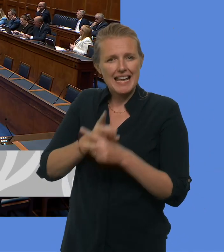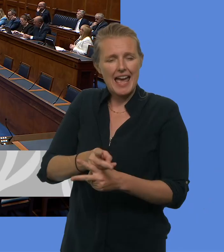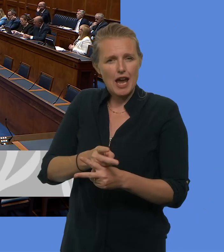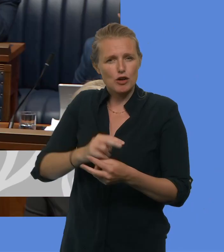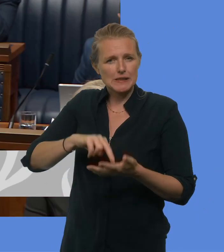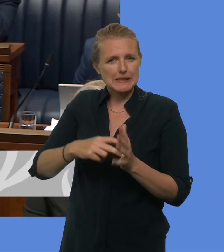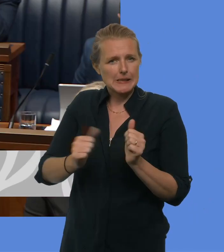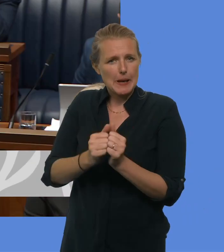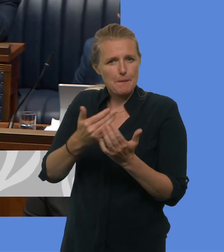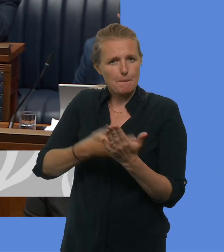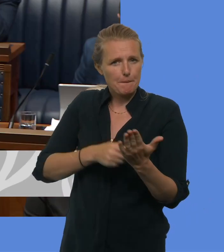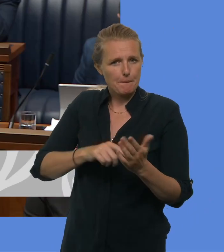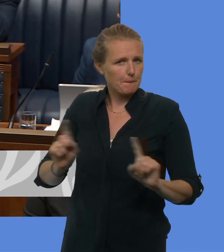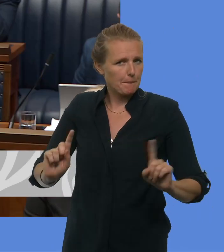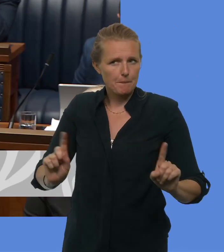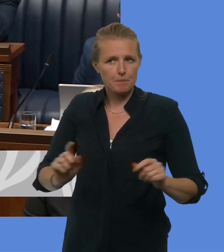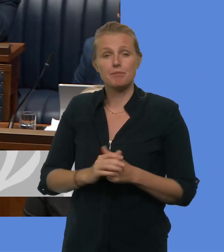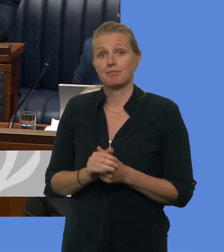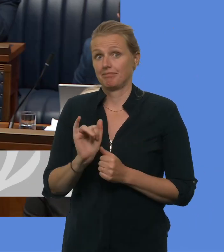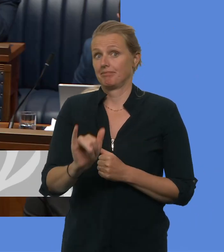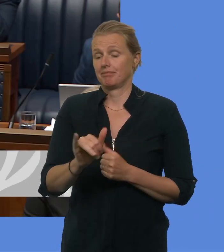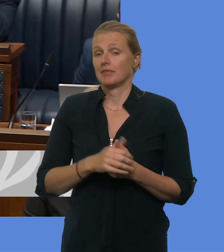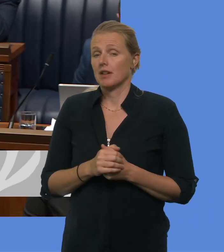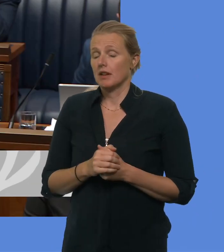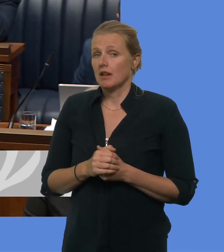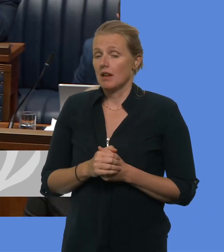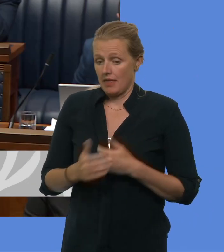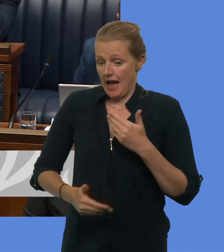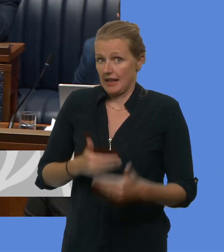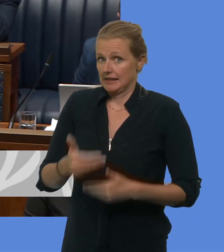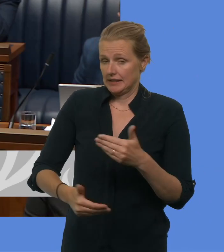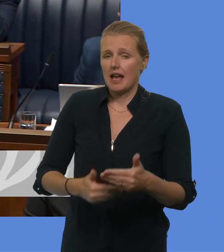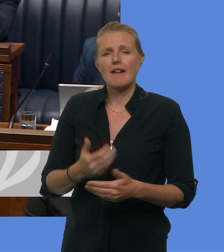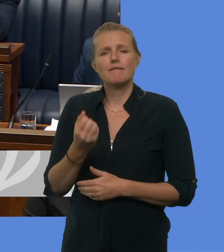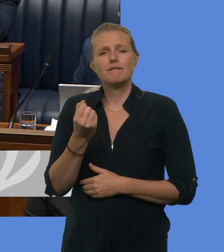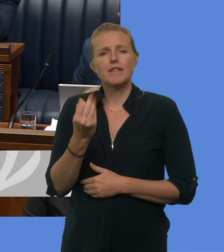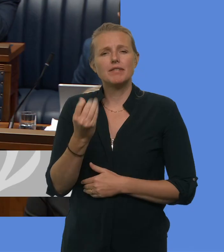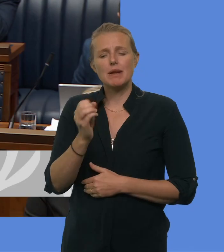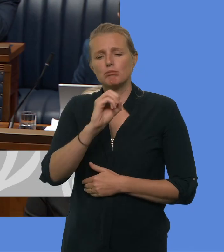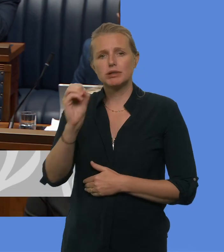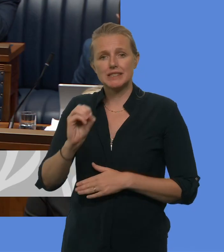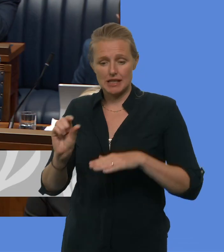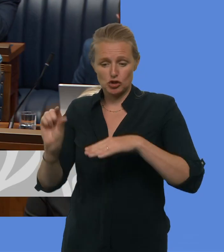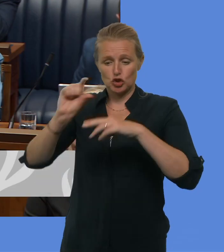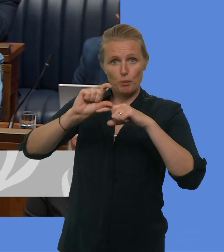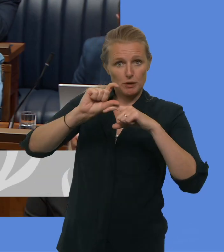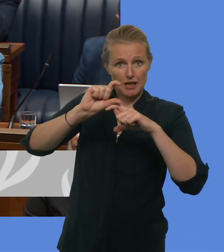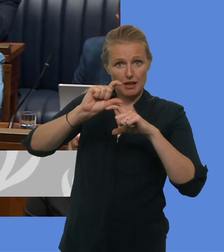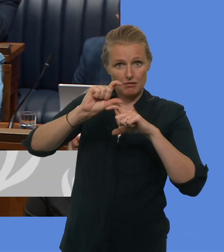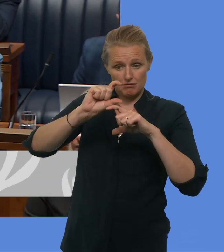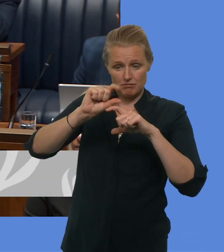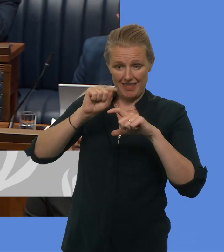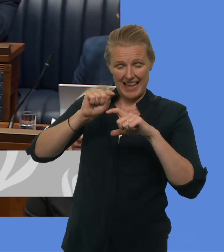childcare scheme we've been able to take forward, obviously the 15% subsidy linked in with the UK